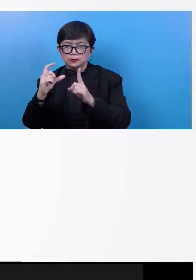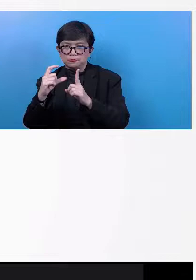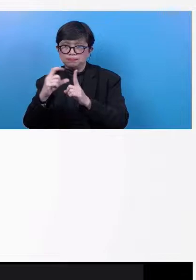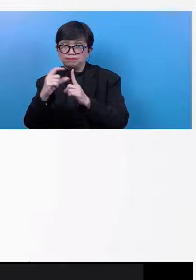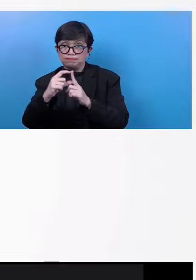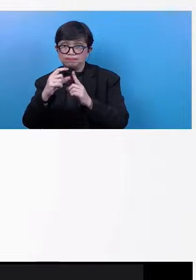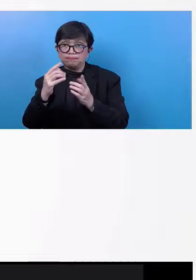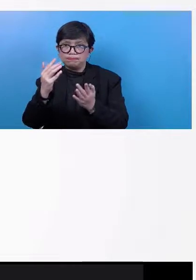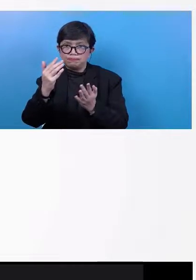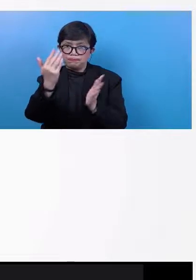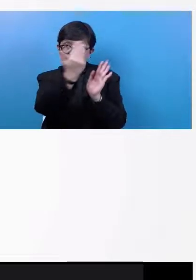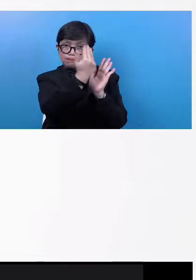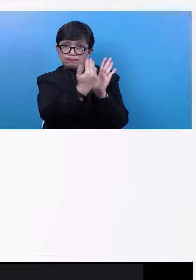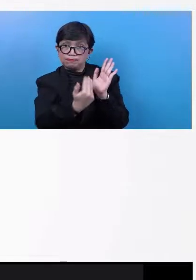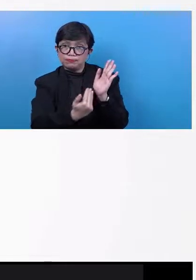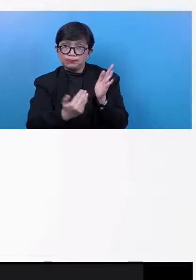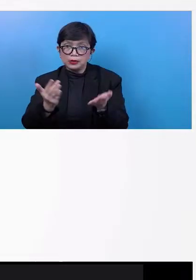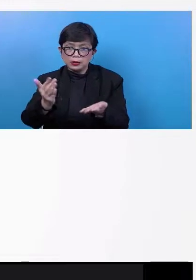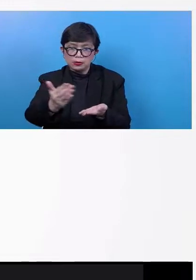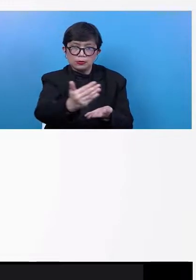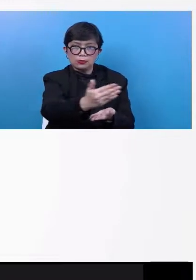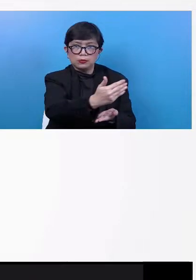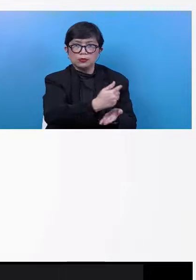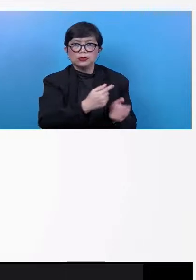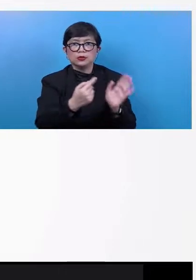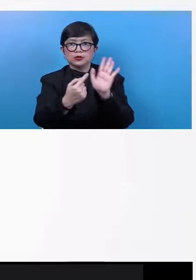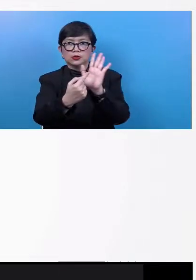as evidence for decision making.